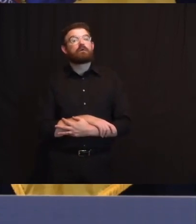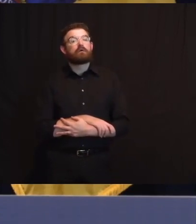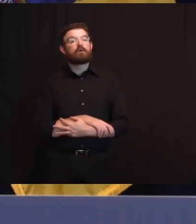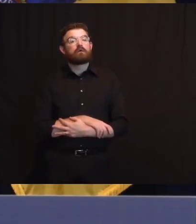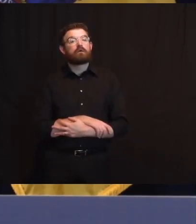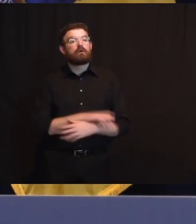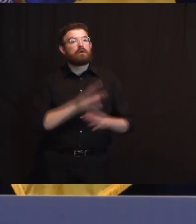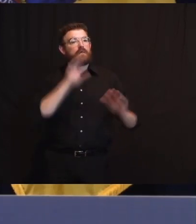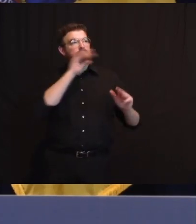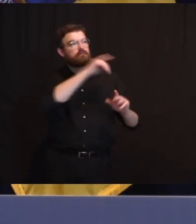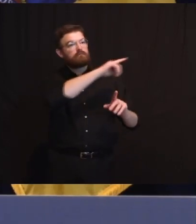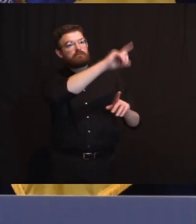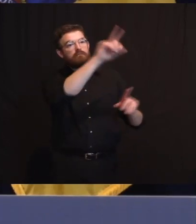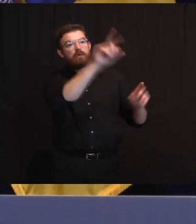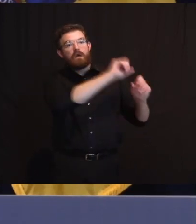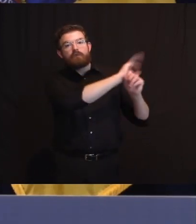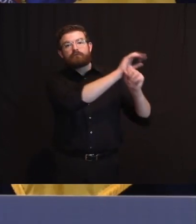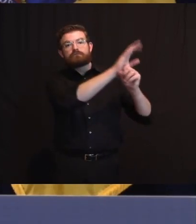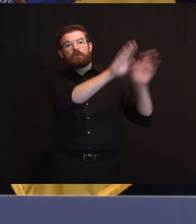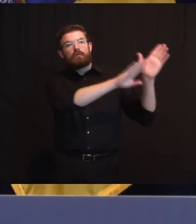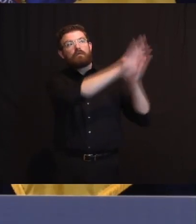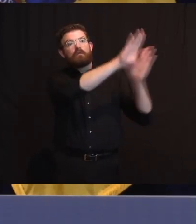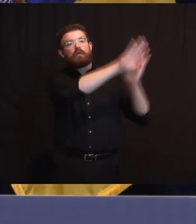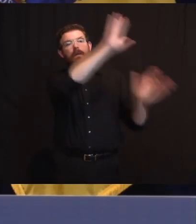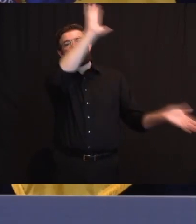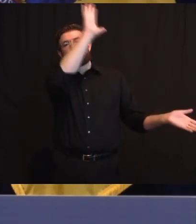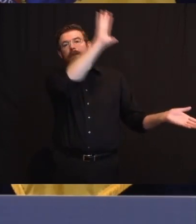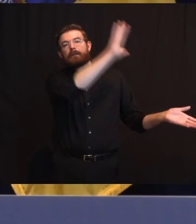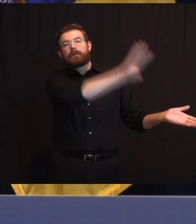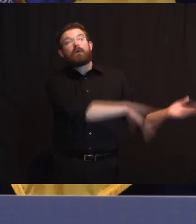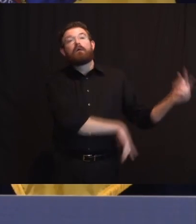their actions, as in the actions that we took,